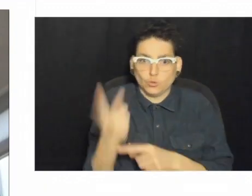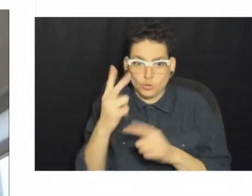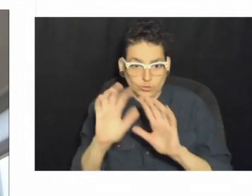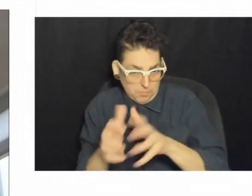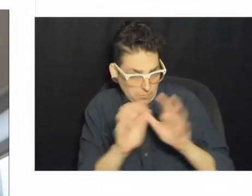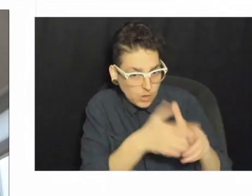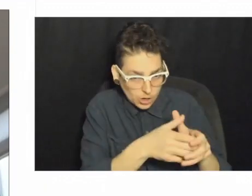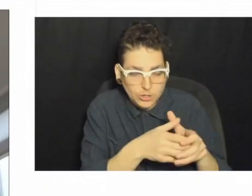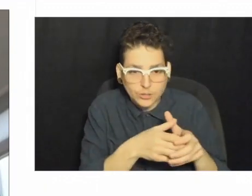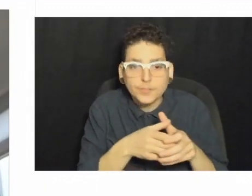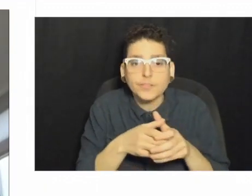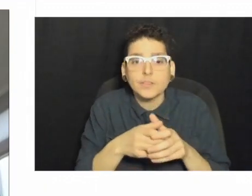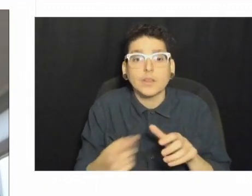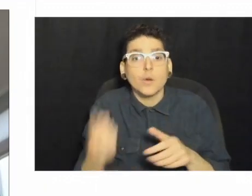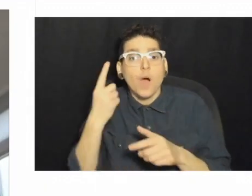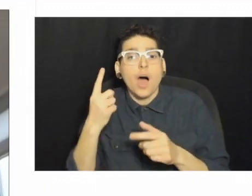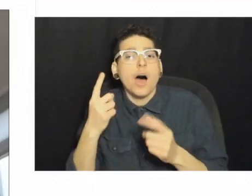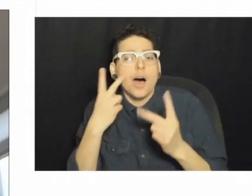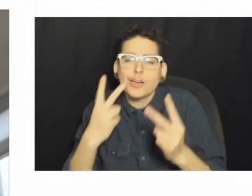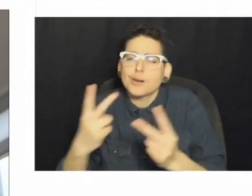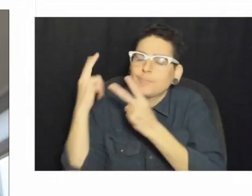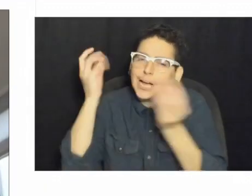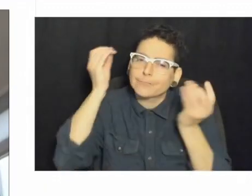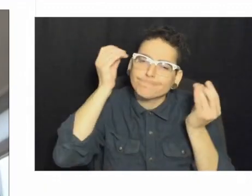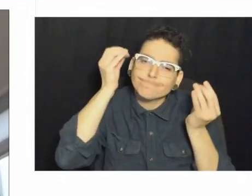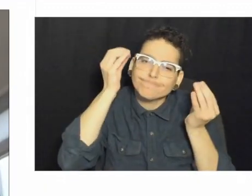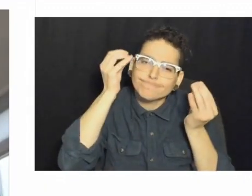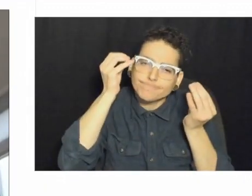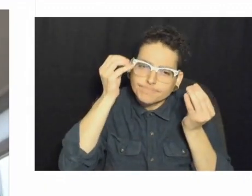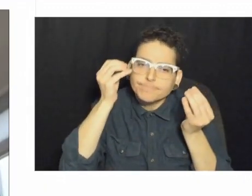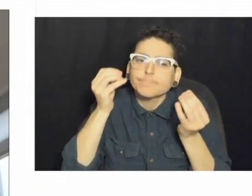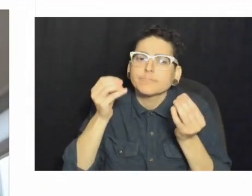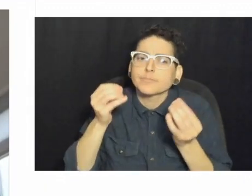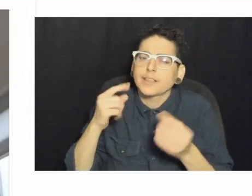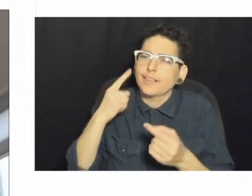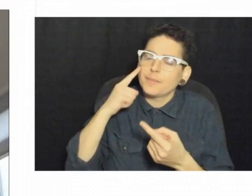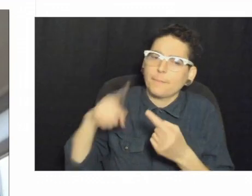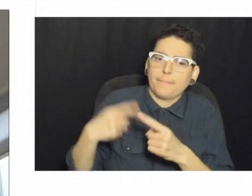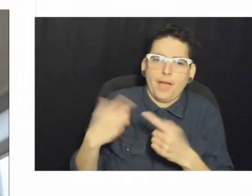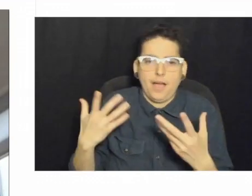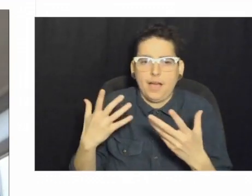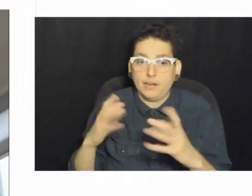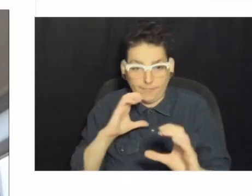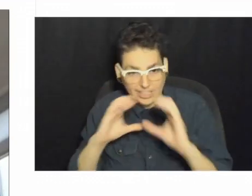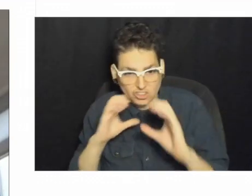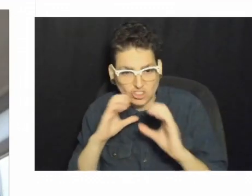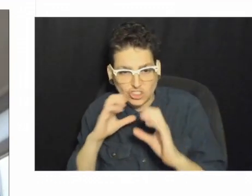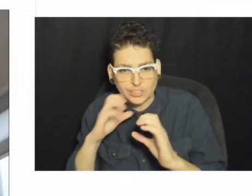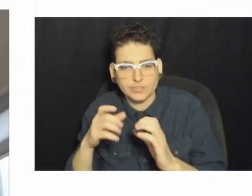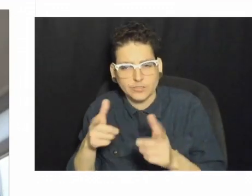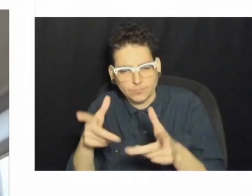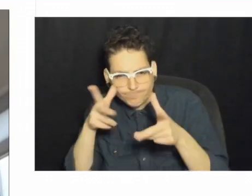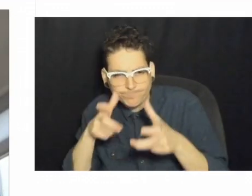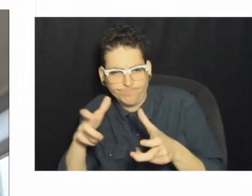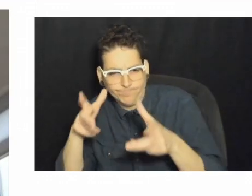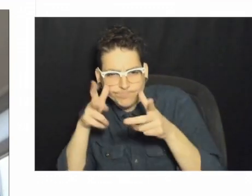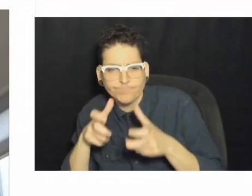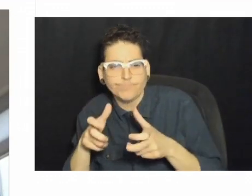really thinking about, the conversations that you heard or that you contributed to, and how you